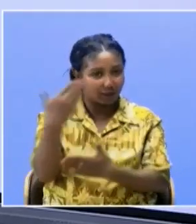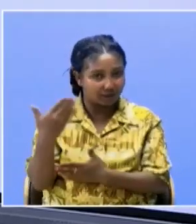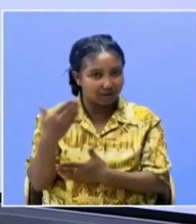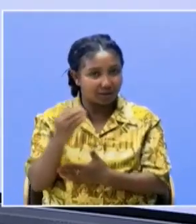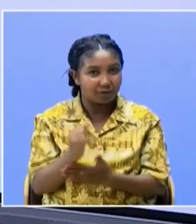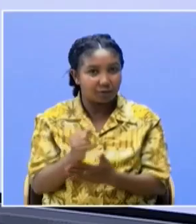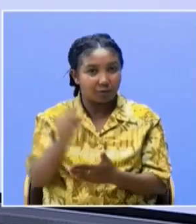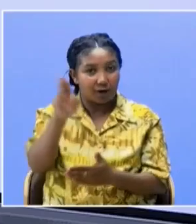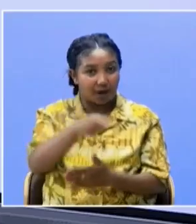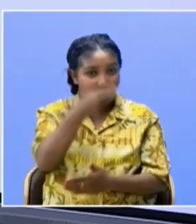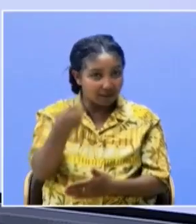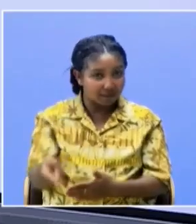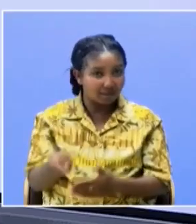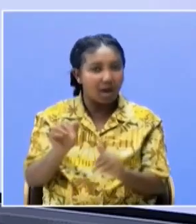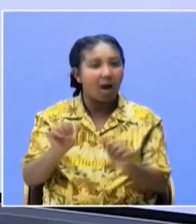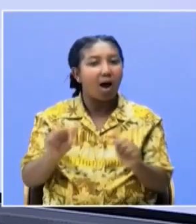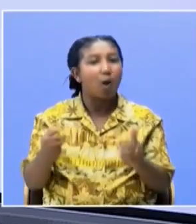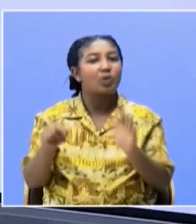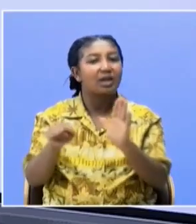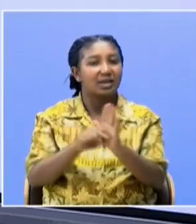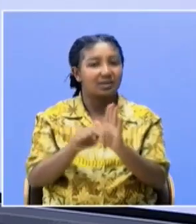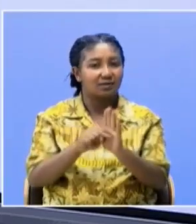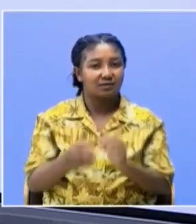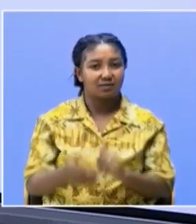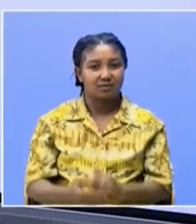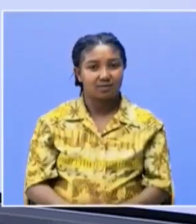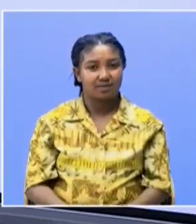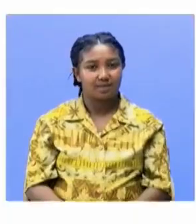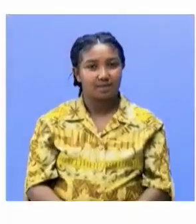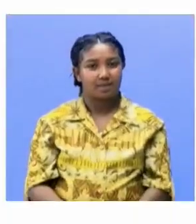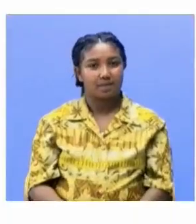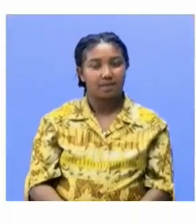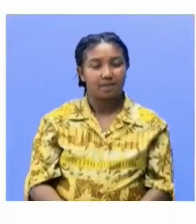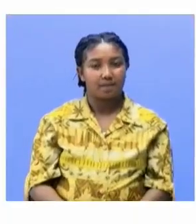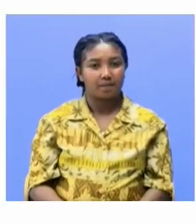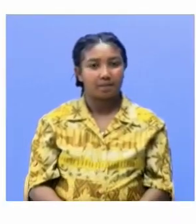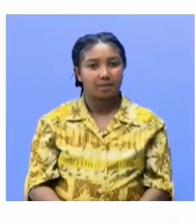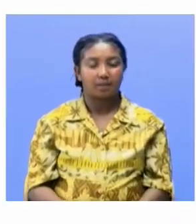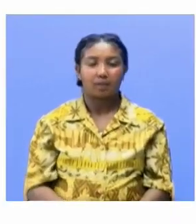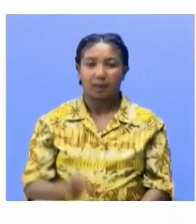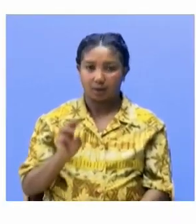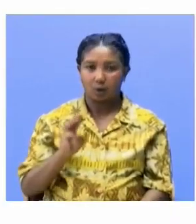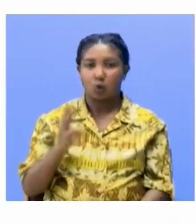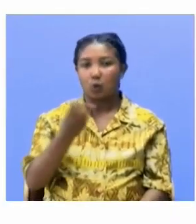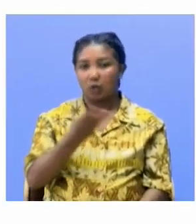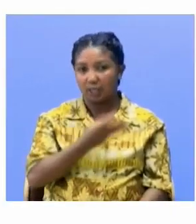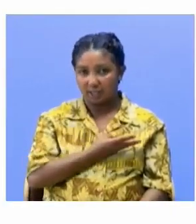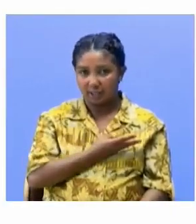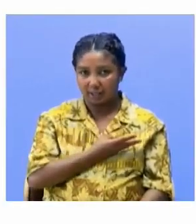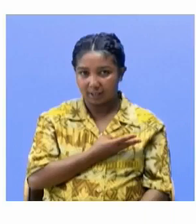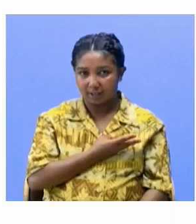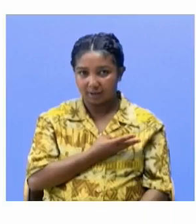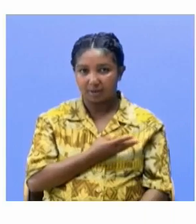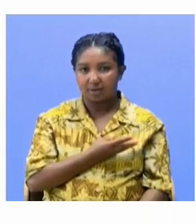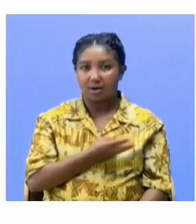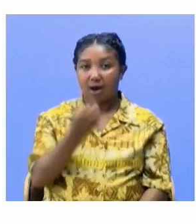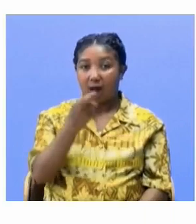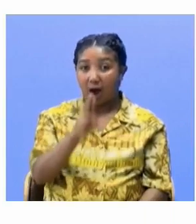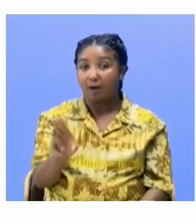it is cancelled, how do we make it negative? Yes? We, yes, are